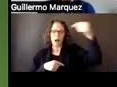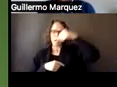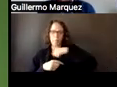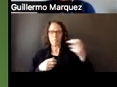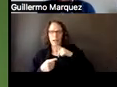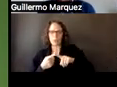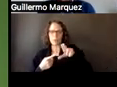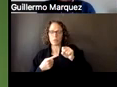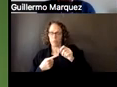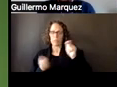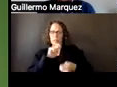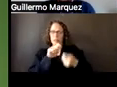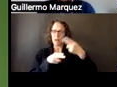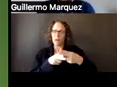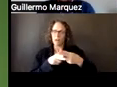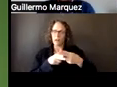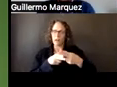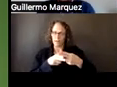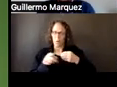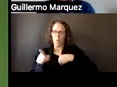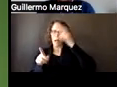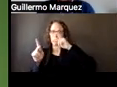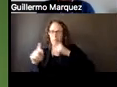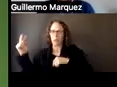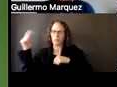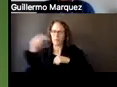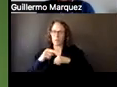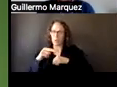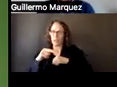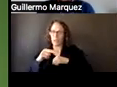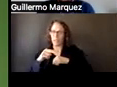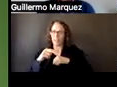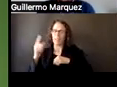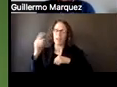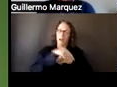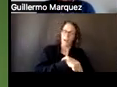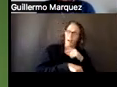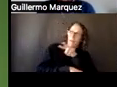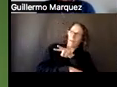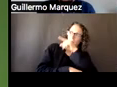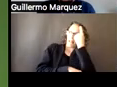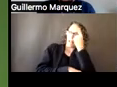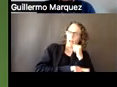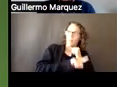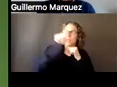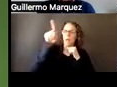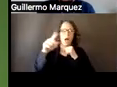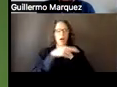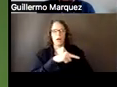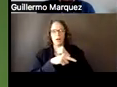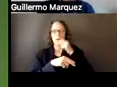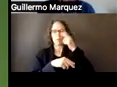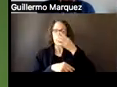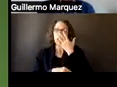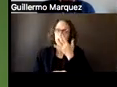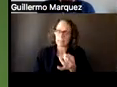US. If that makes sense, like this passing also had a lot of power in this